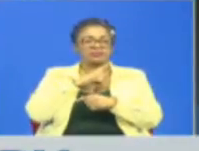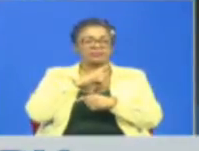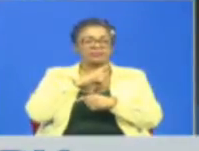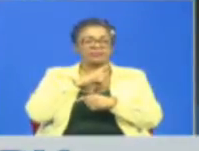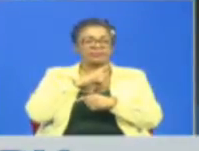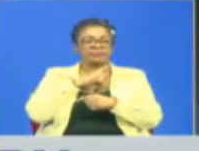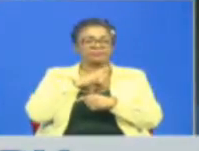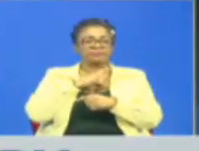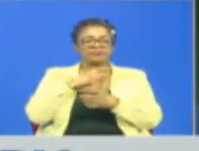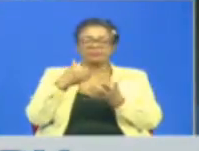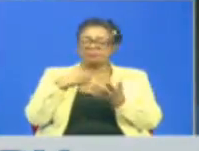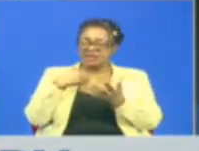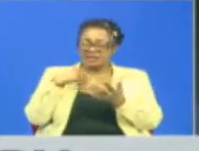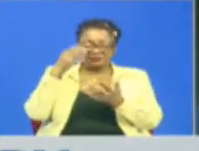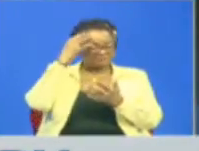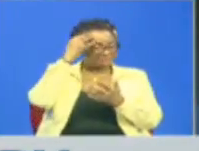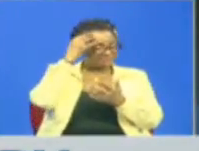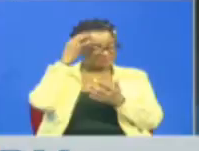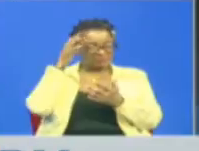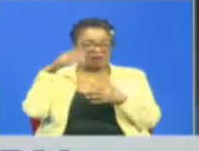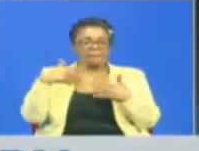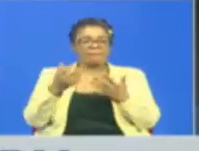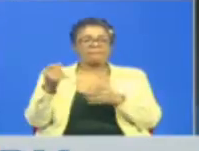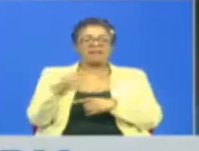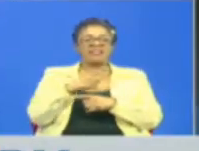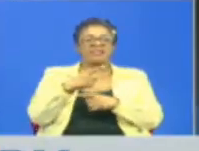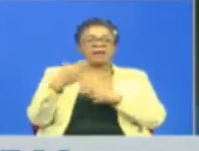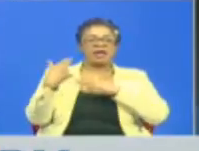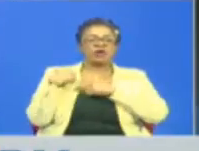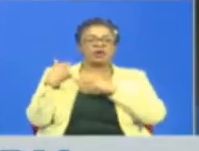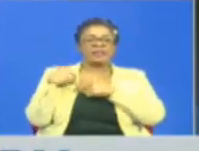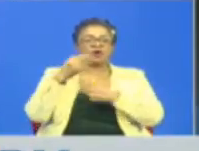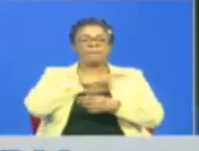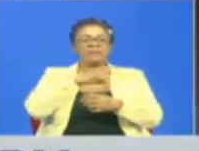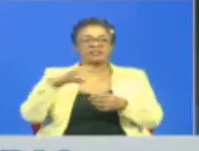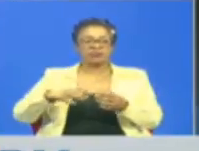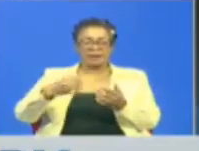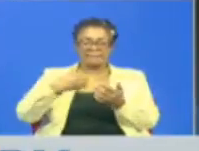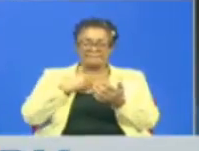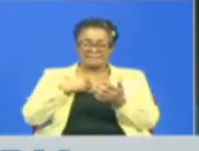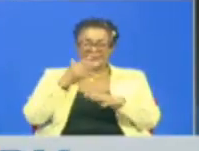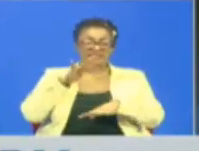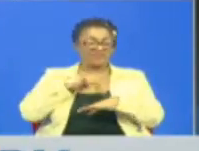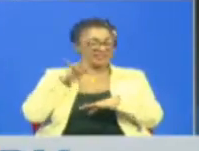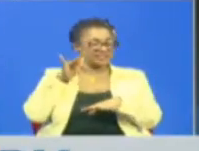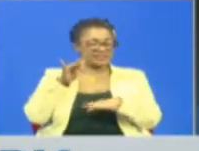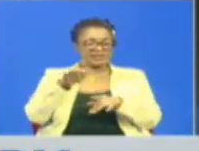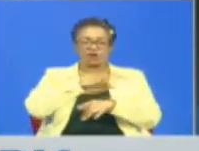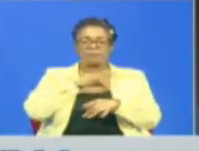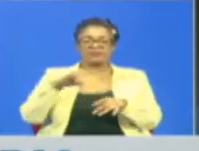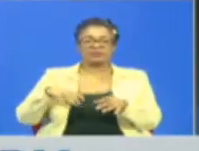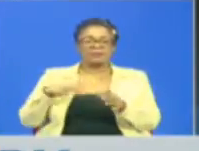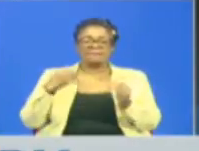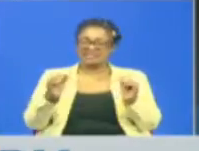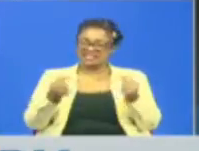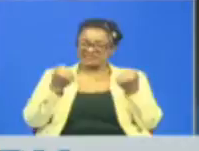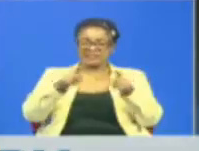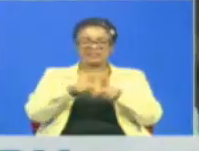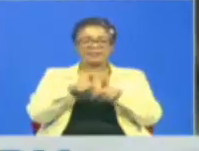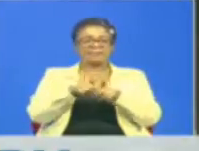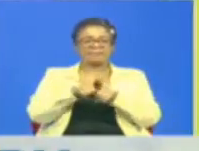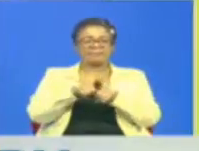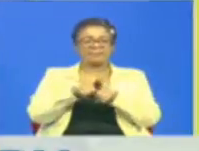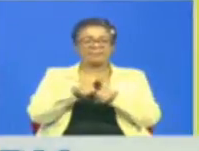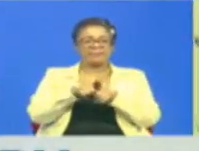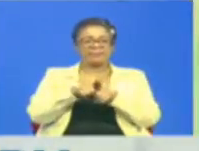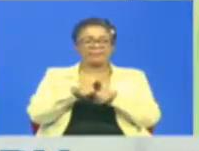months now about my role at the commission and my effectiveness at the commission and my safety, actually, and security.